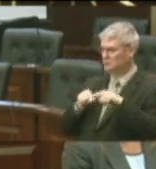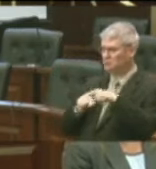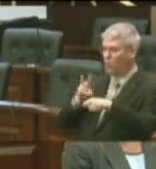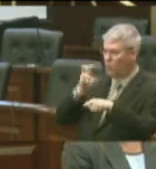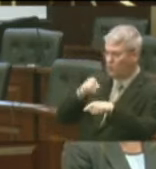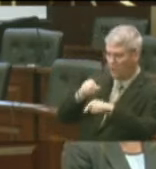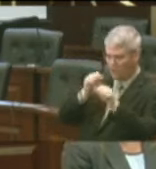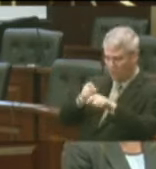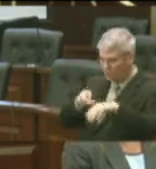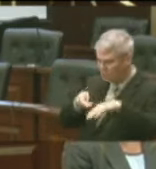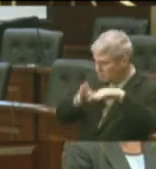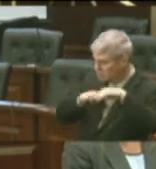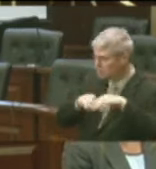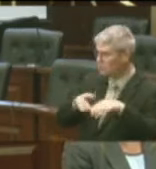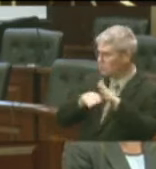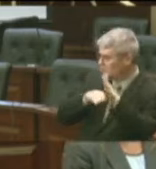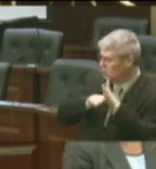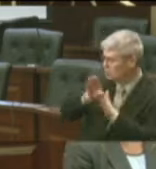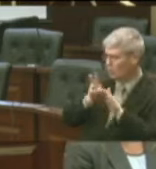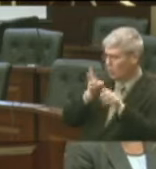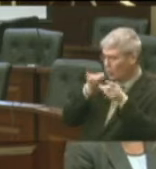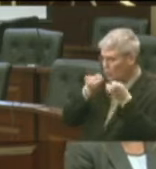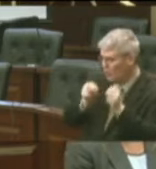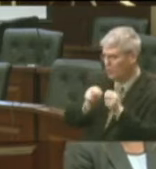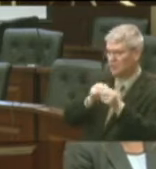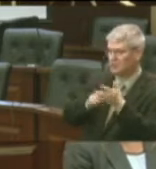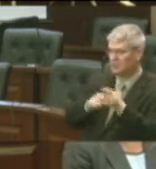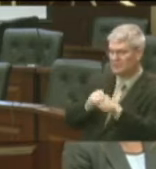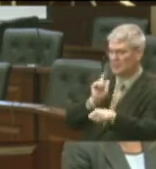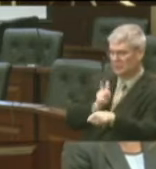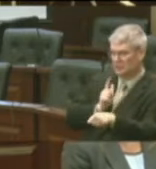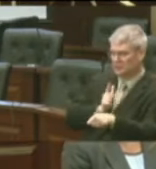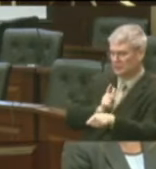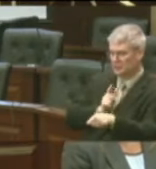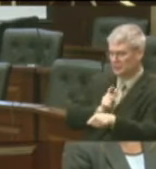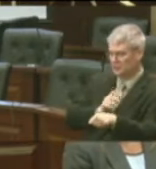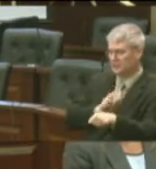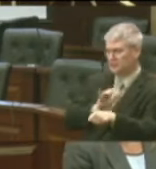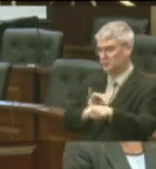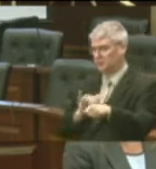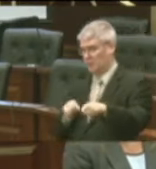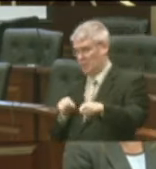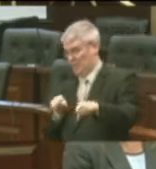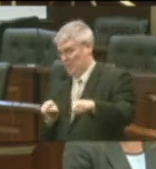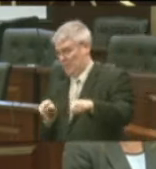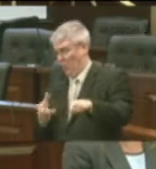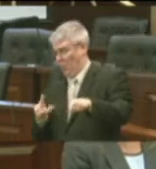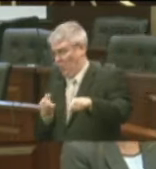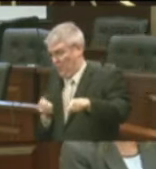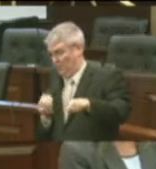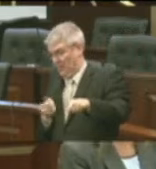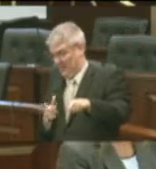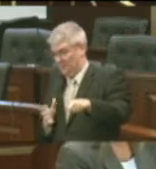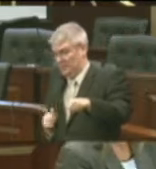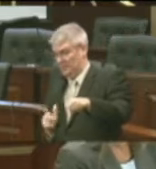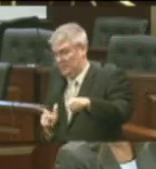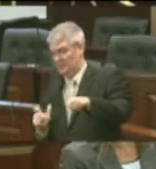discussion are separate than what we're talking about with the restoration of the holdback. Has that made it worse or better for